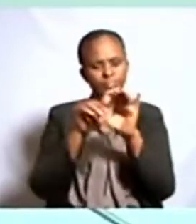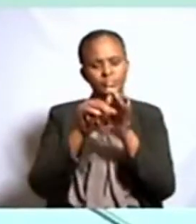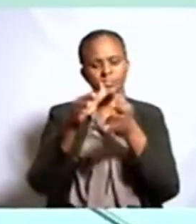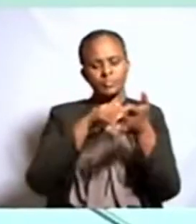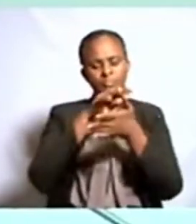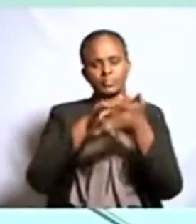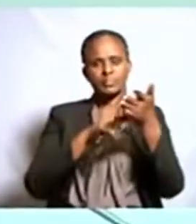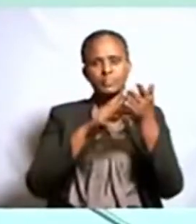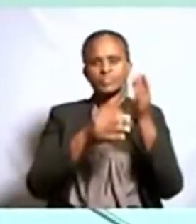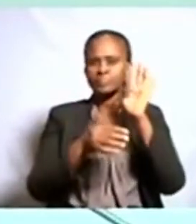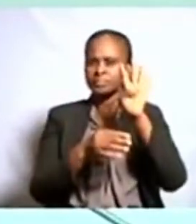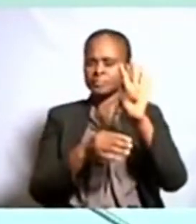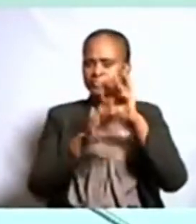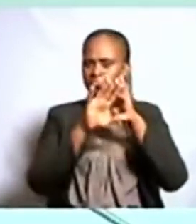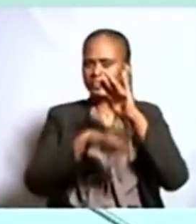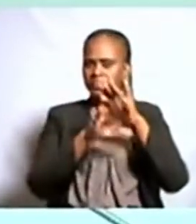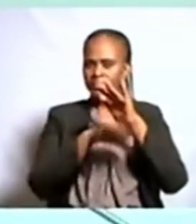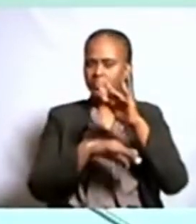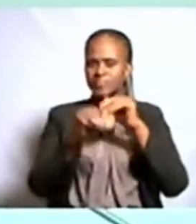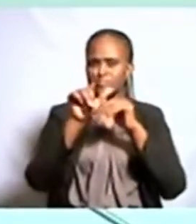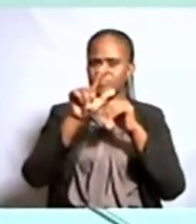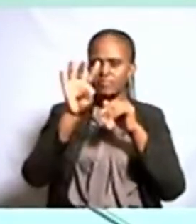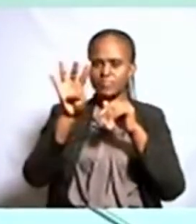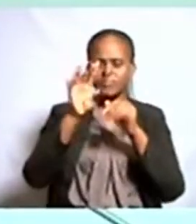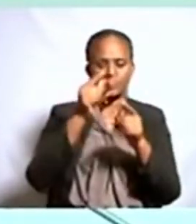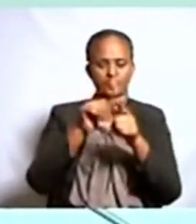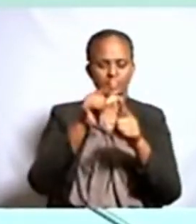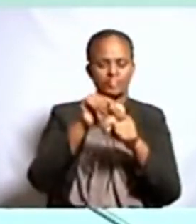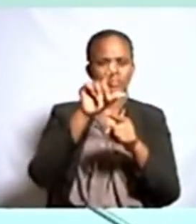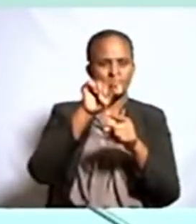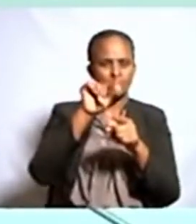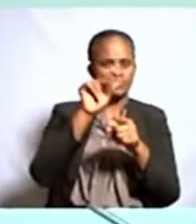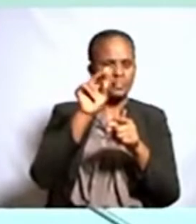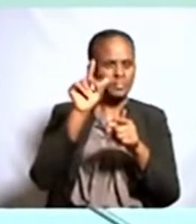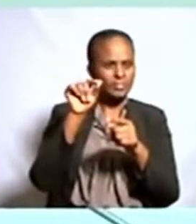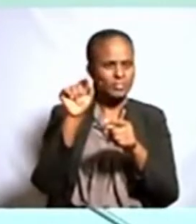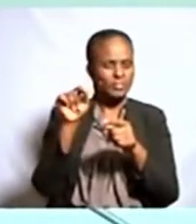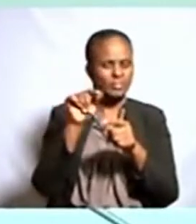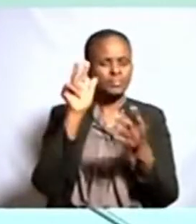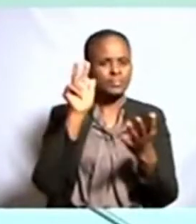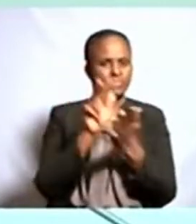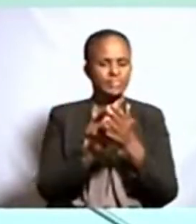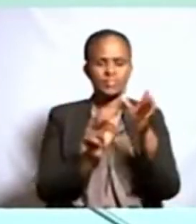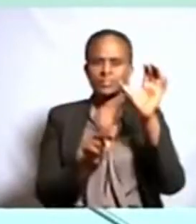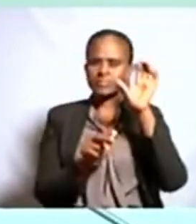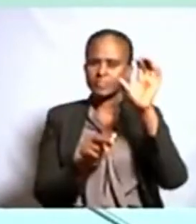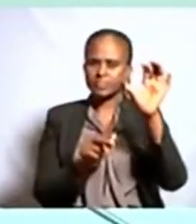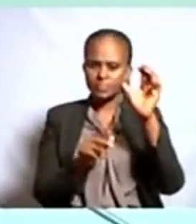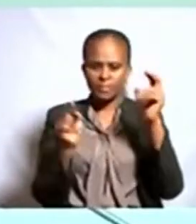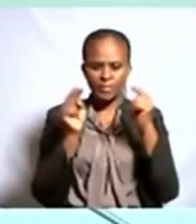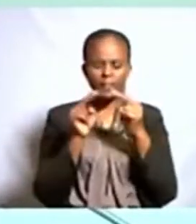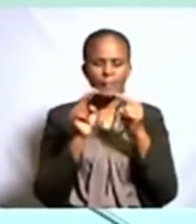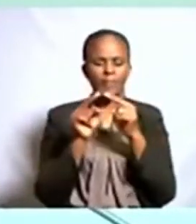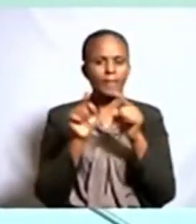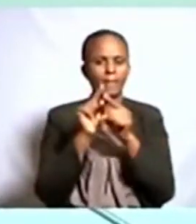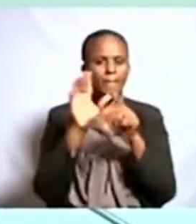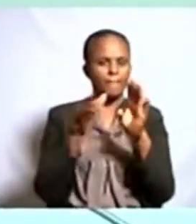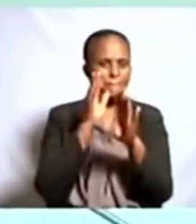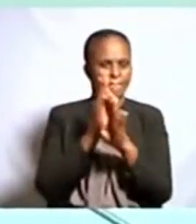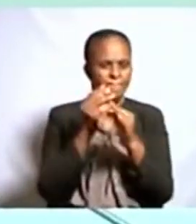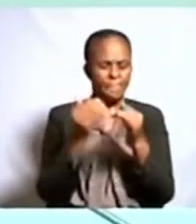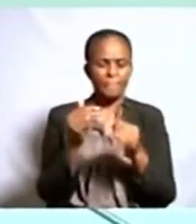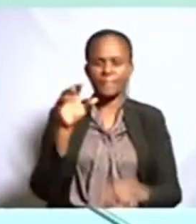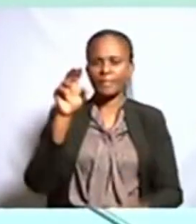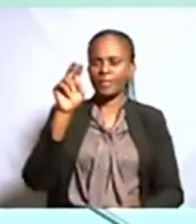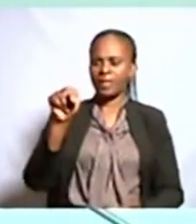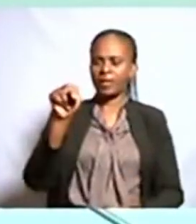4 below. On 24th December 2020, the Provincial Administration approved the award of contract to